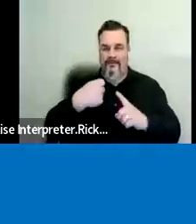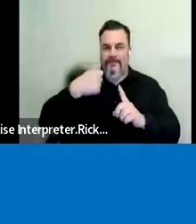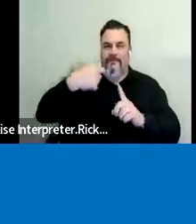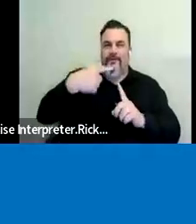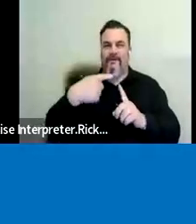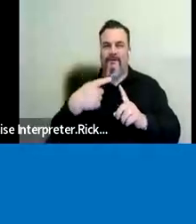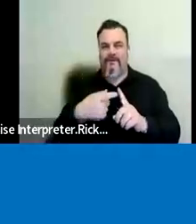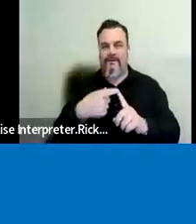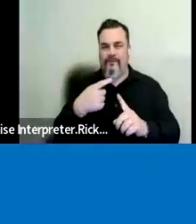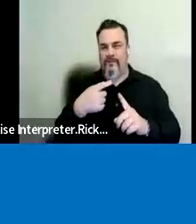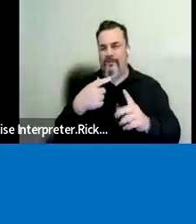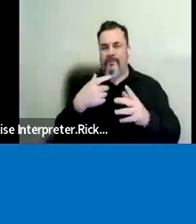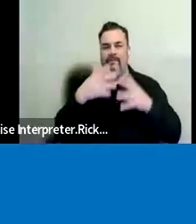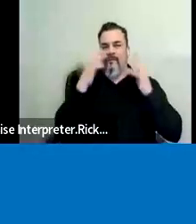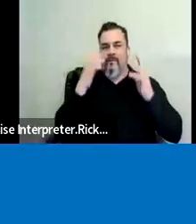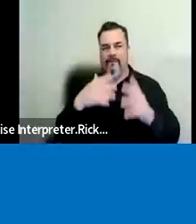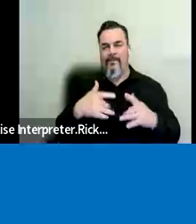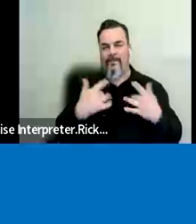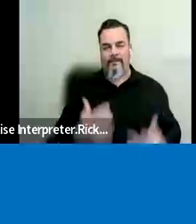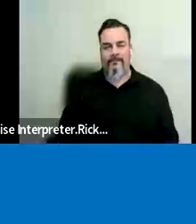from at an event.